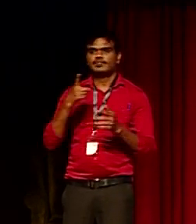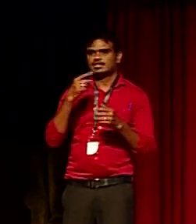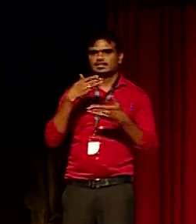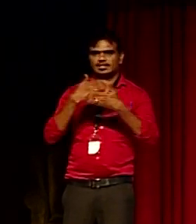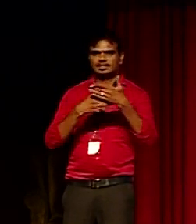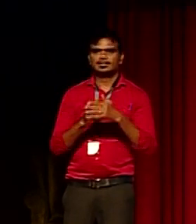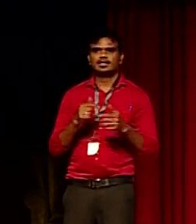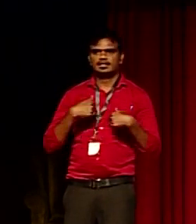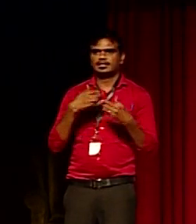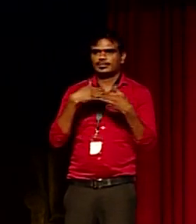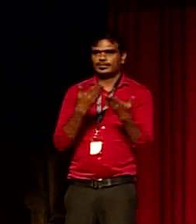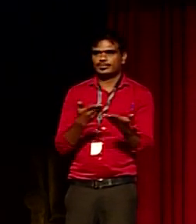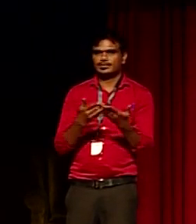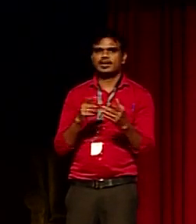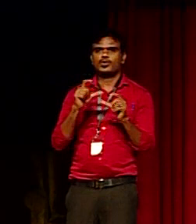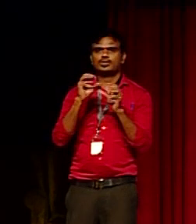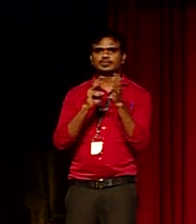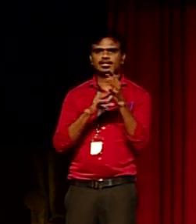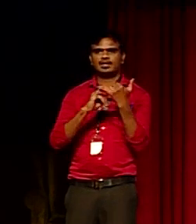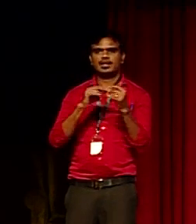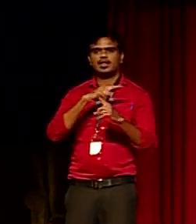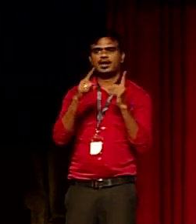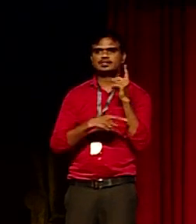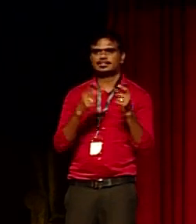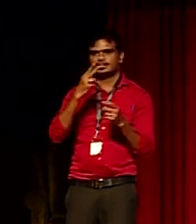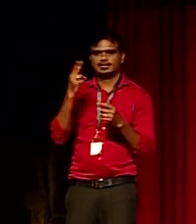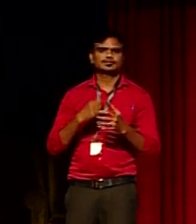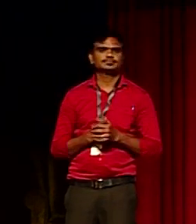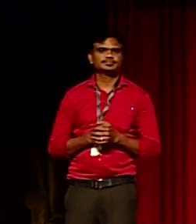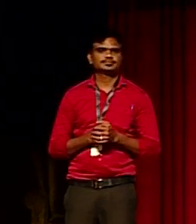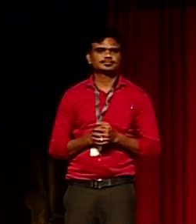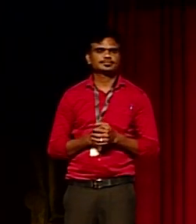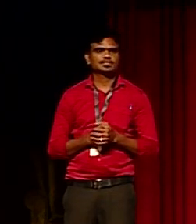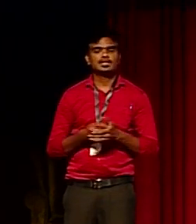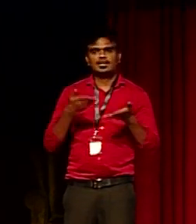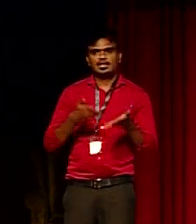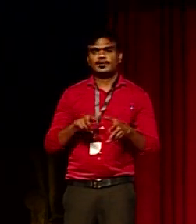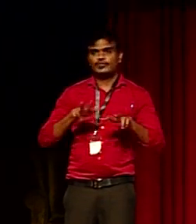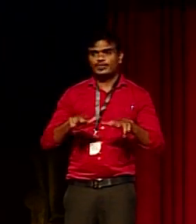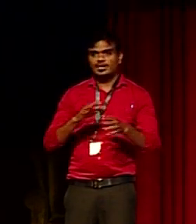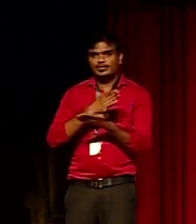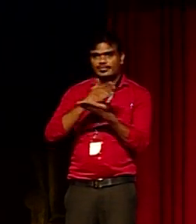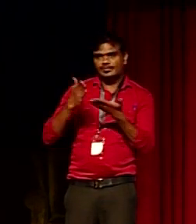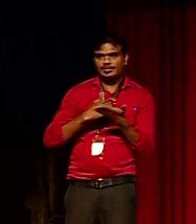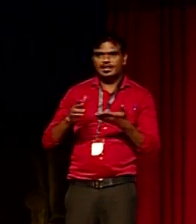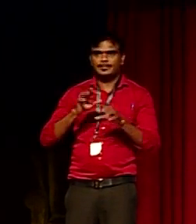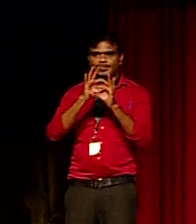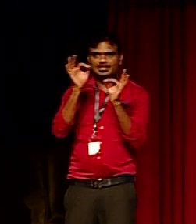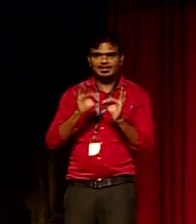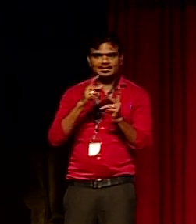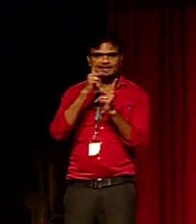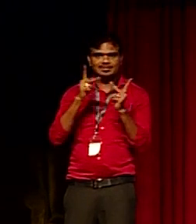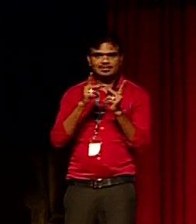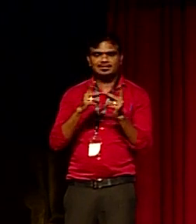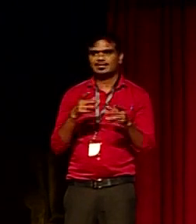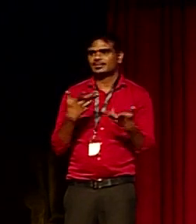Firstly, they felt that the cosmesis left a lot to be desired. Now, the foot had a square cross-section, and